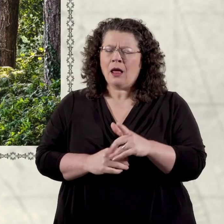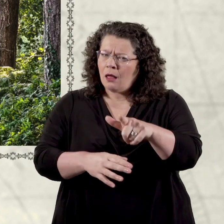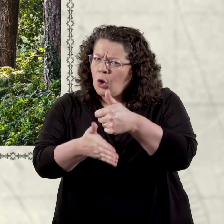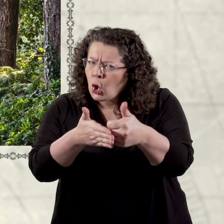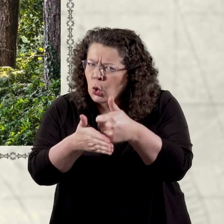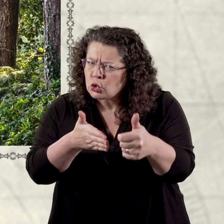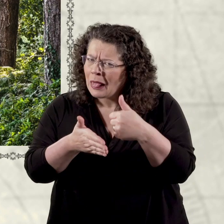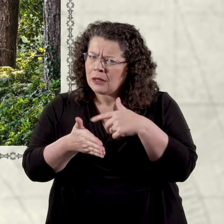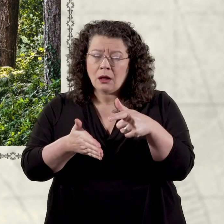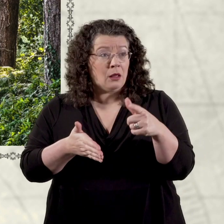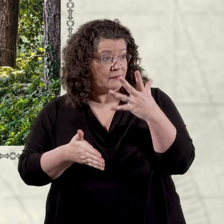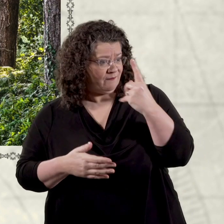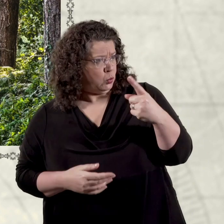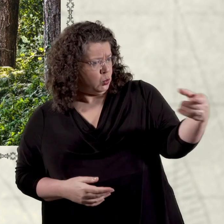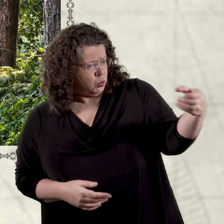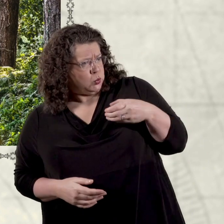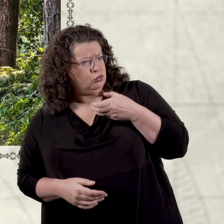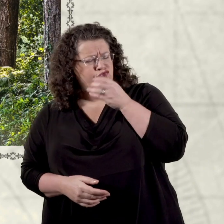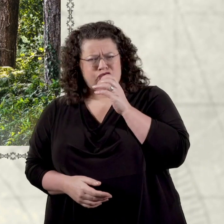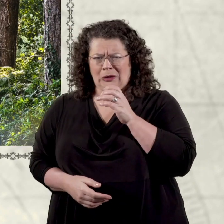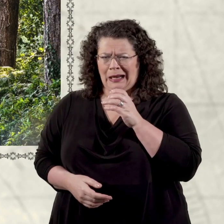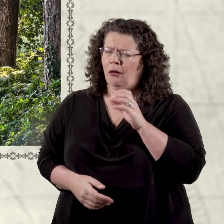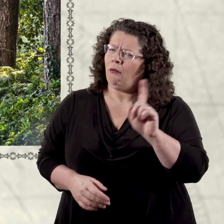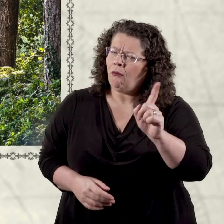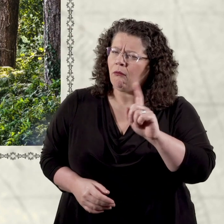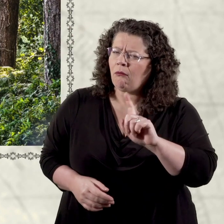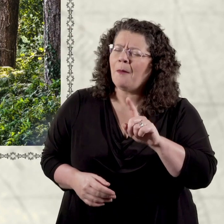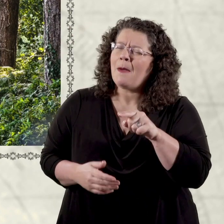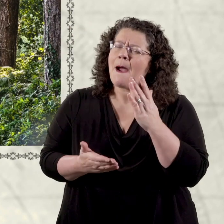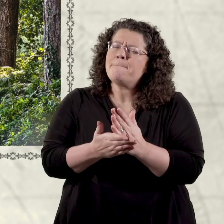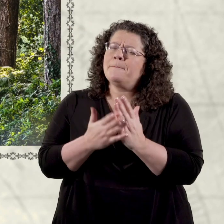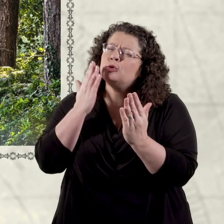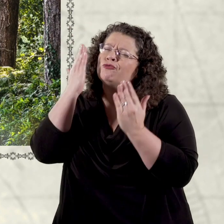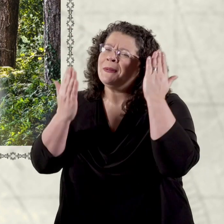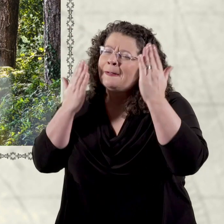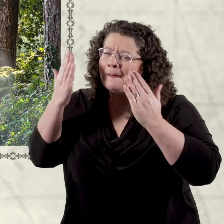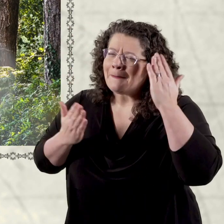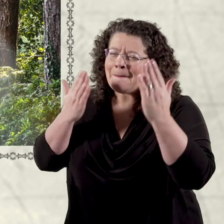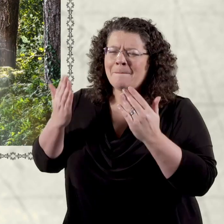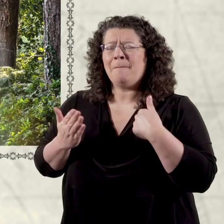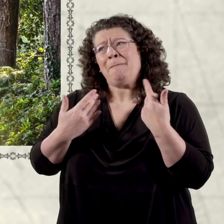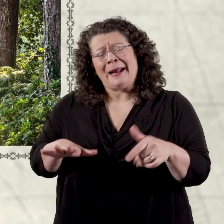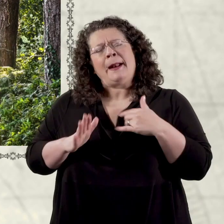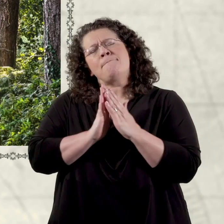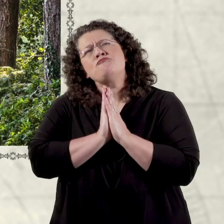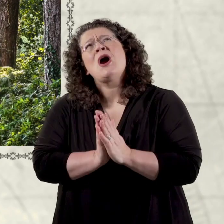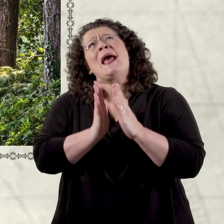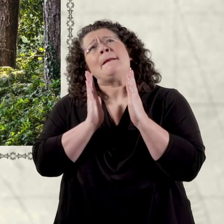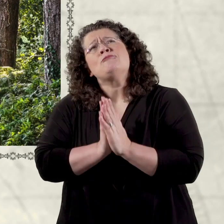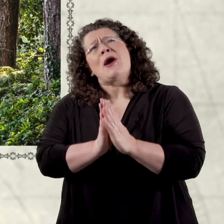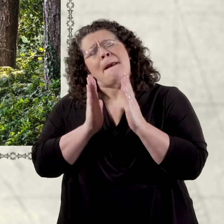Now, I don't usually take drinks off strangers, but this was my dream, and I had been praying and